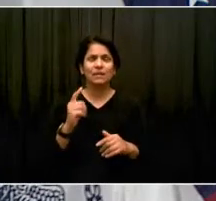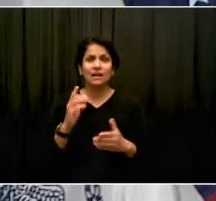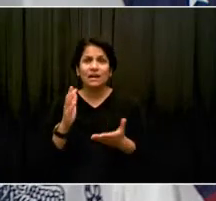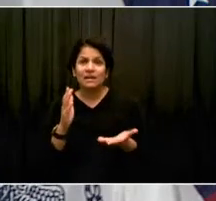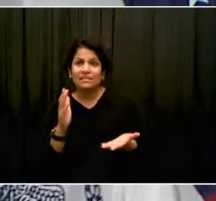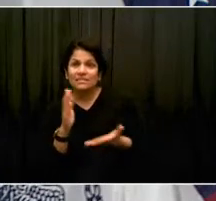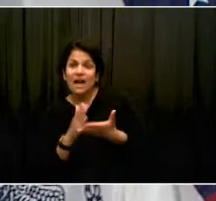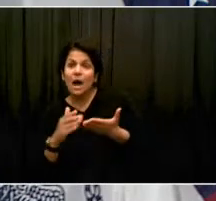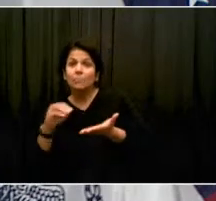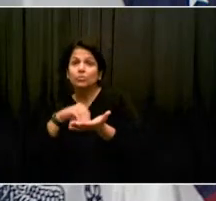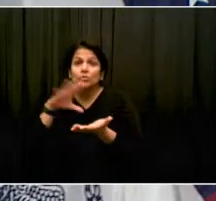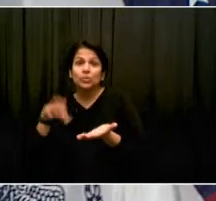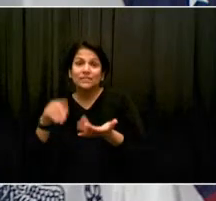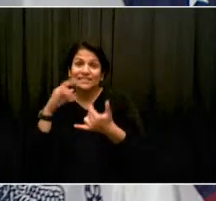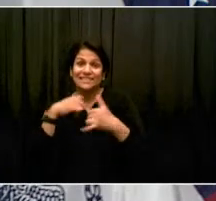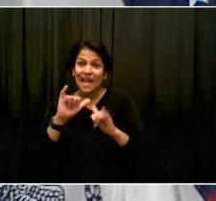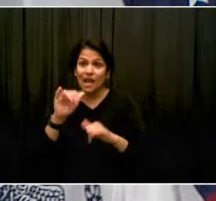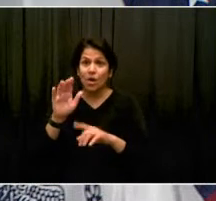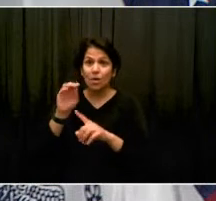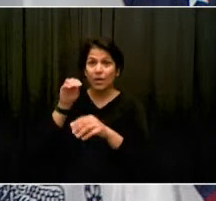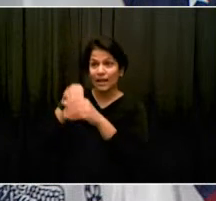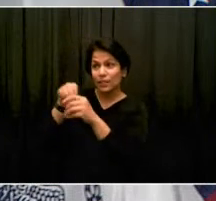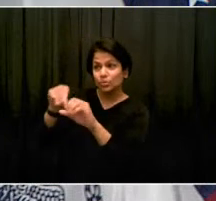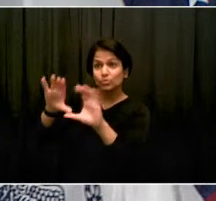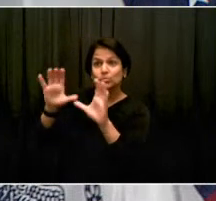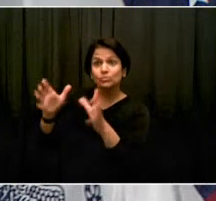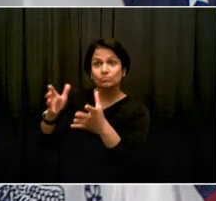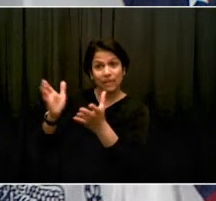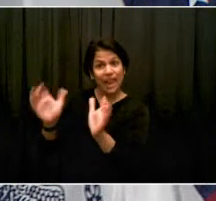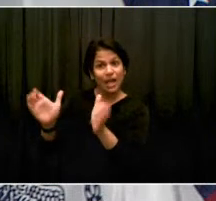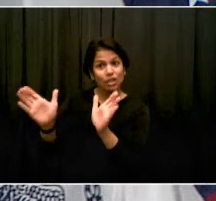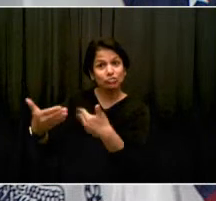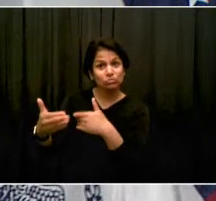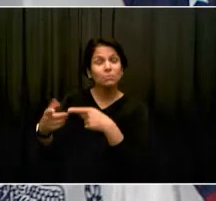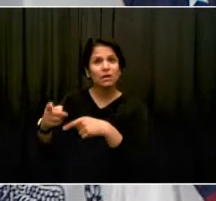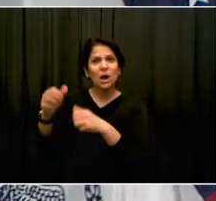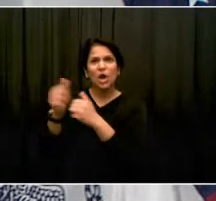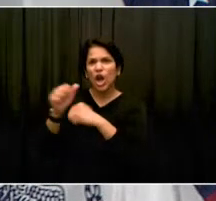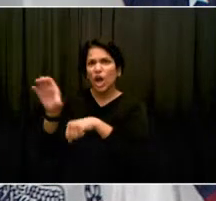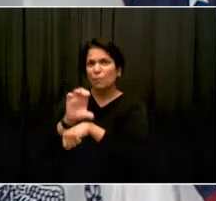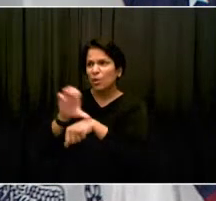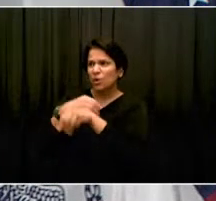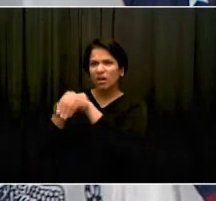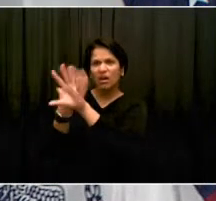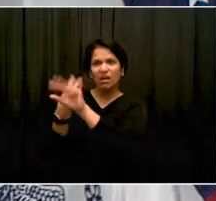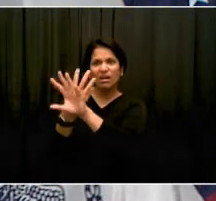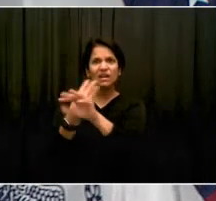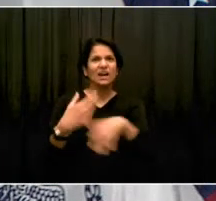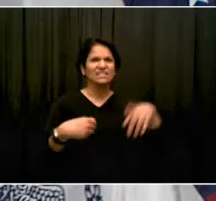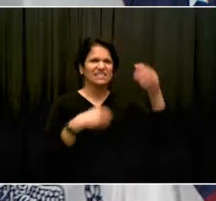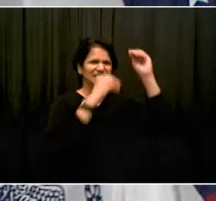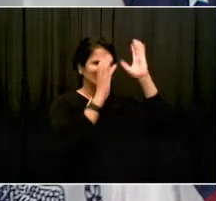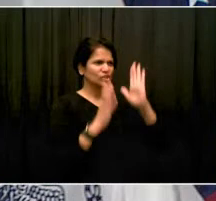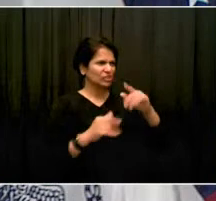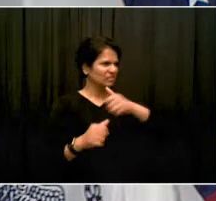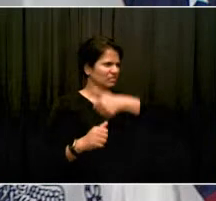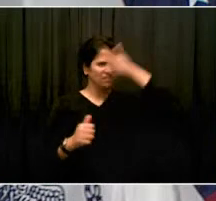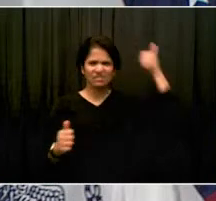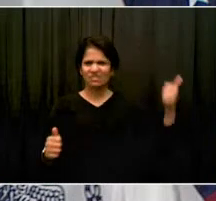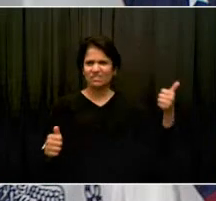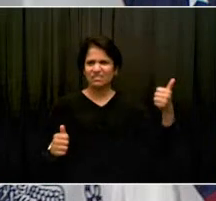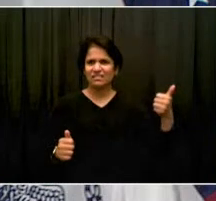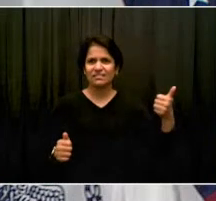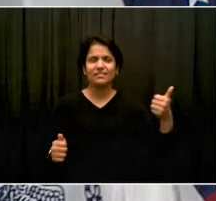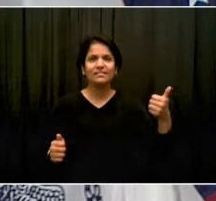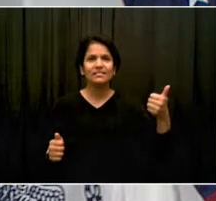on computers in the classrooms. You've said repeatedly that New York will offer 5-day-a-week full-time instruction in